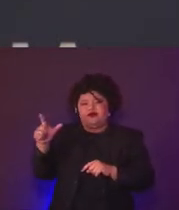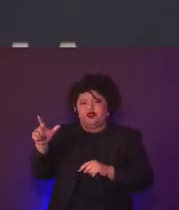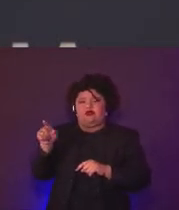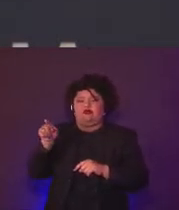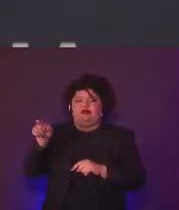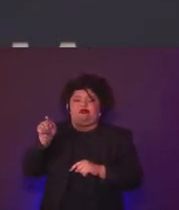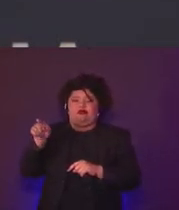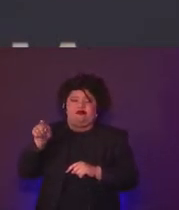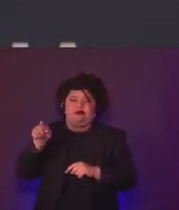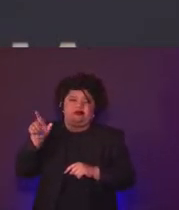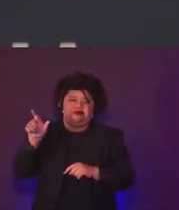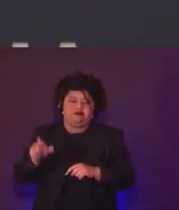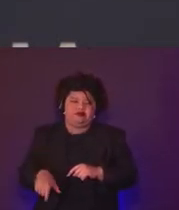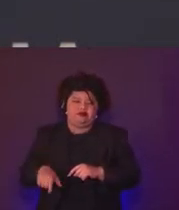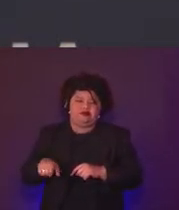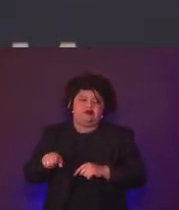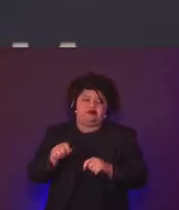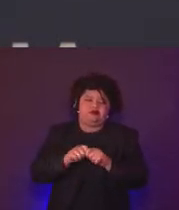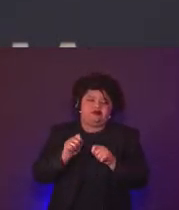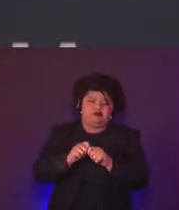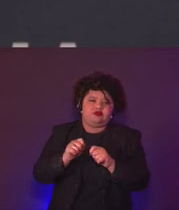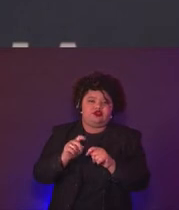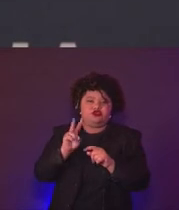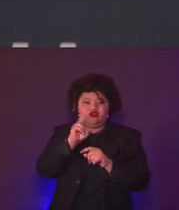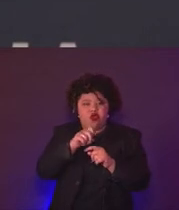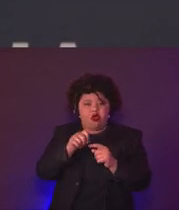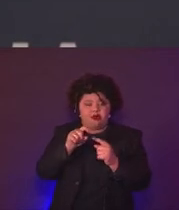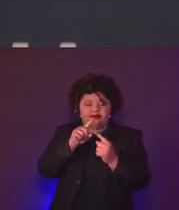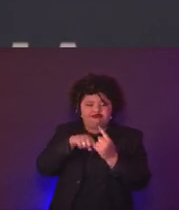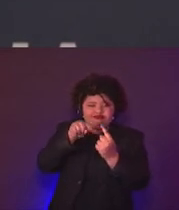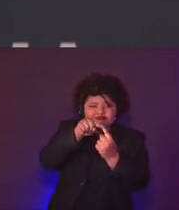Galeno brought this question. He said,